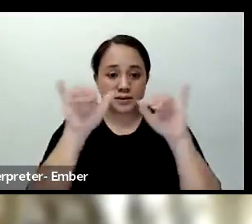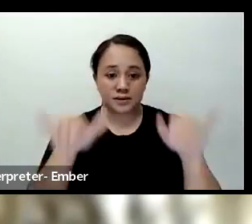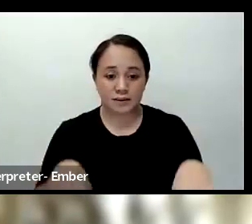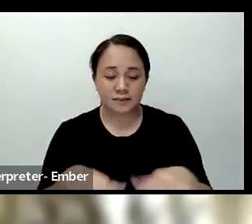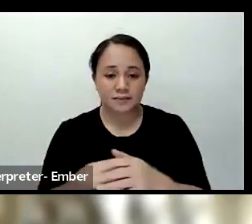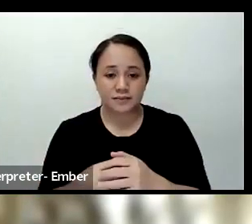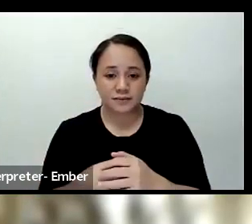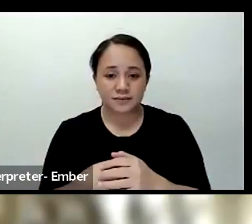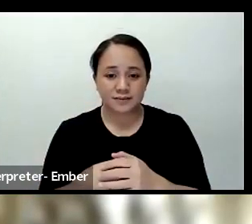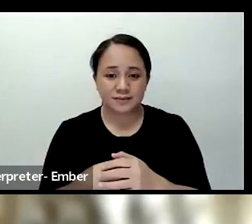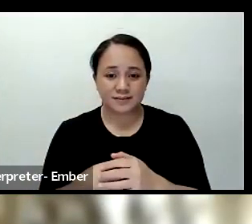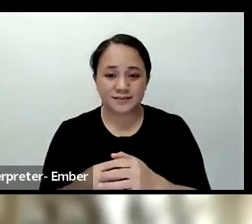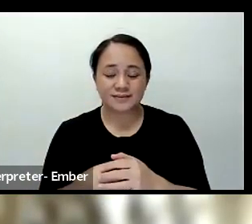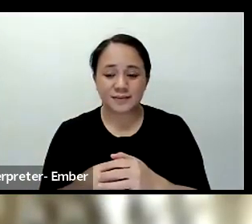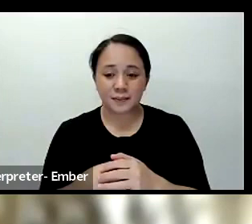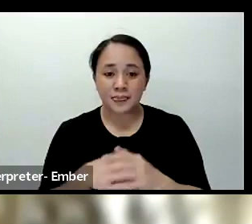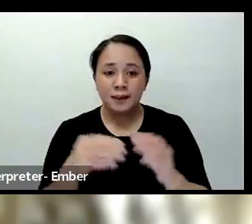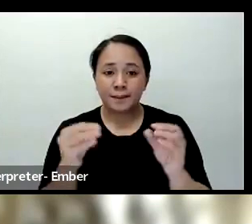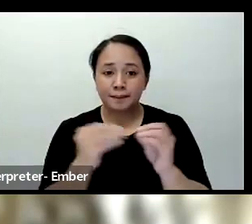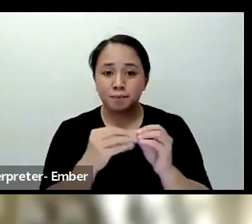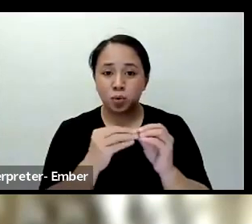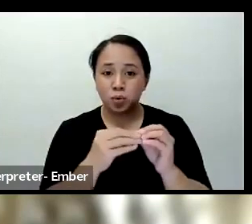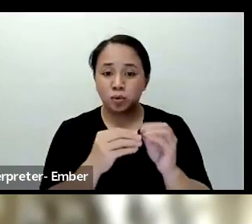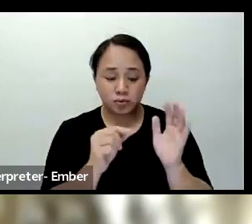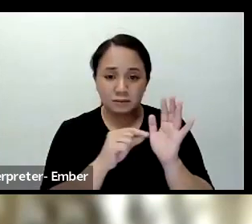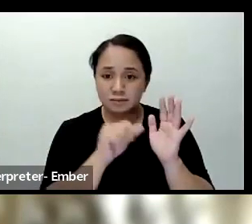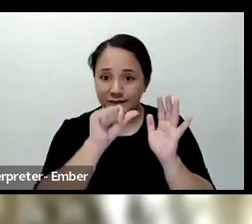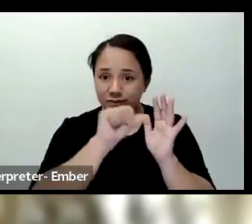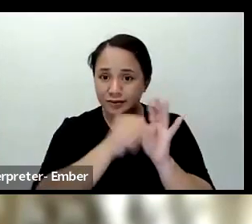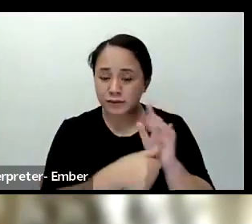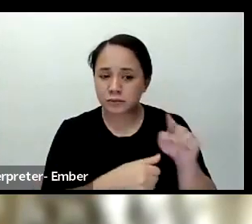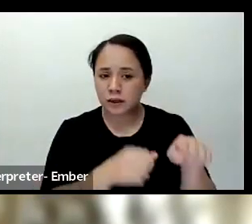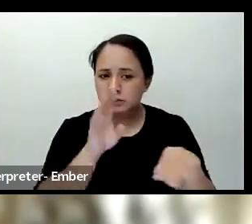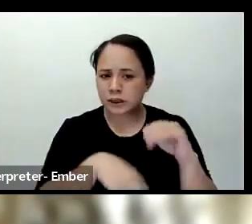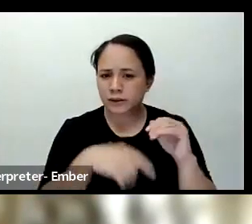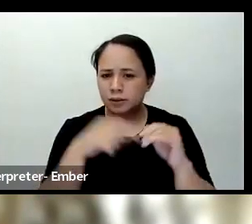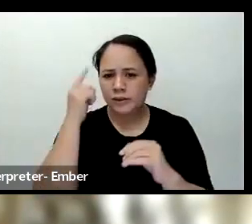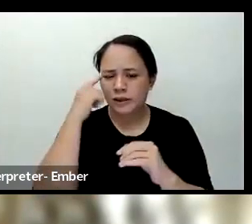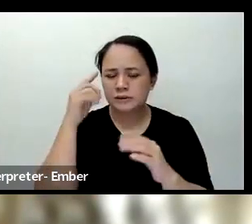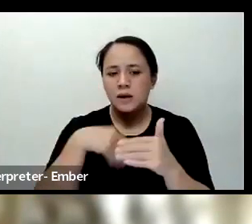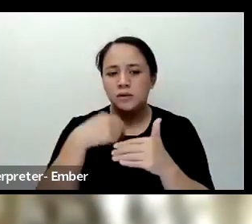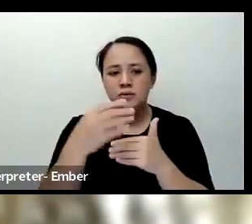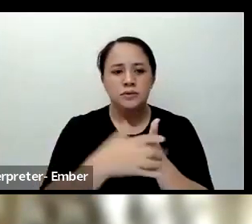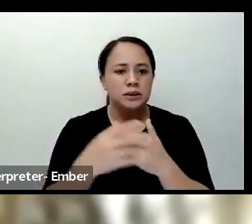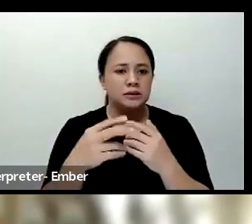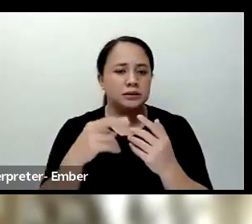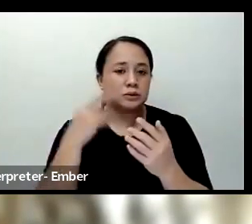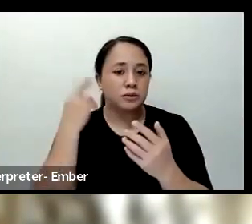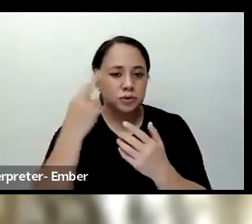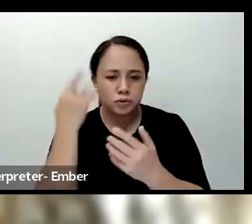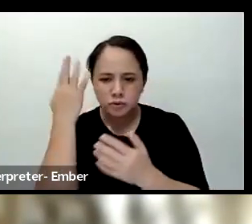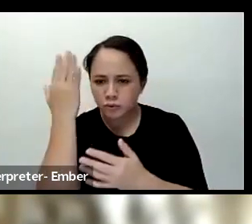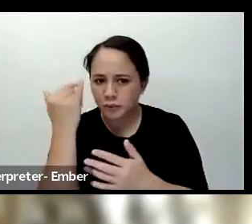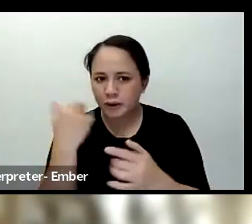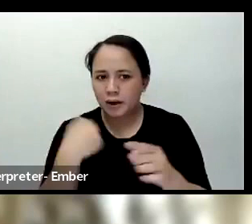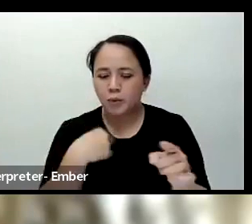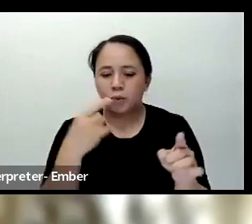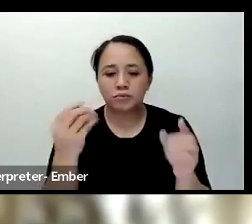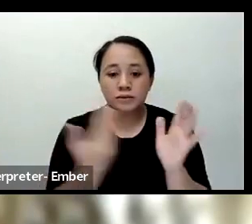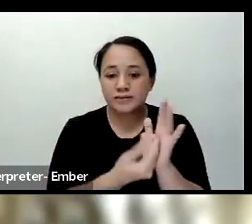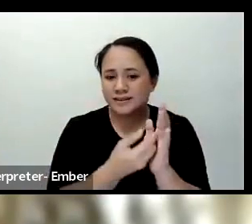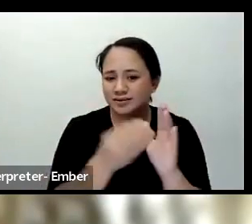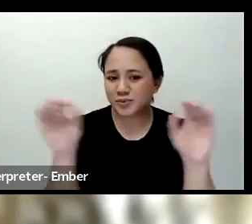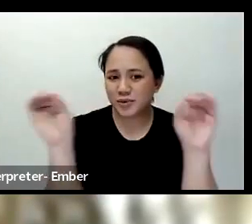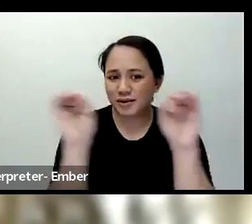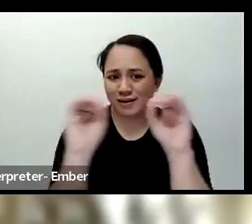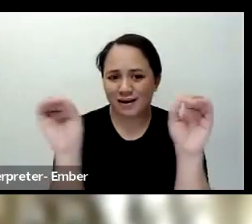is more plausible than thinking about an external factor for which there is no evidence. No